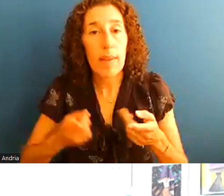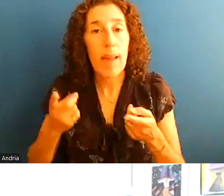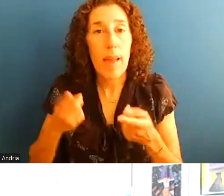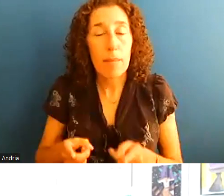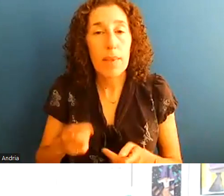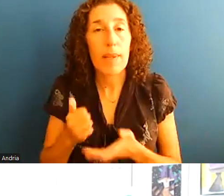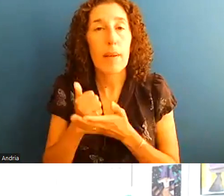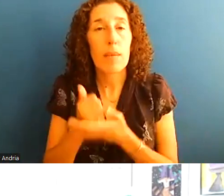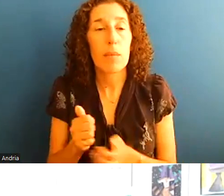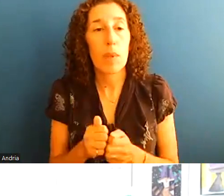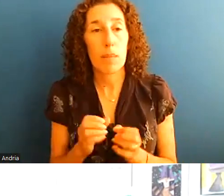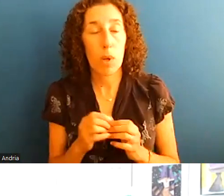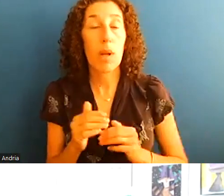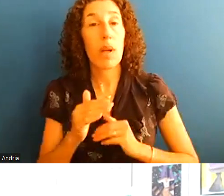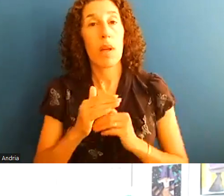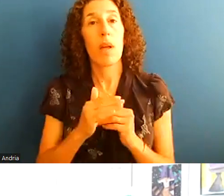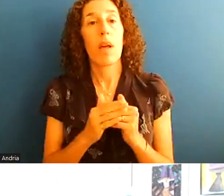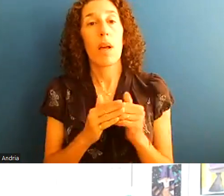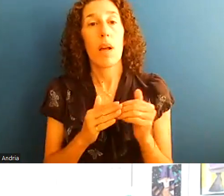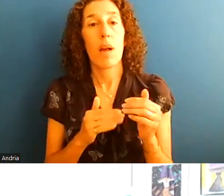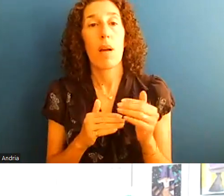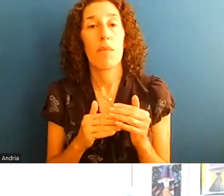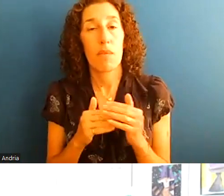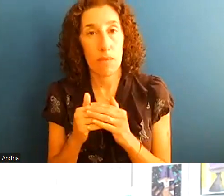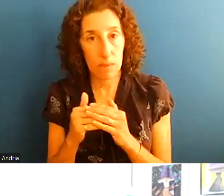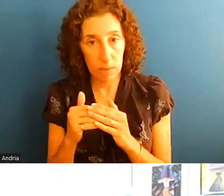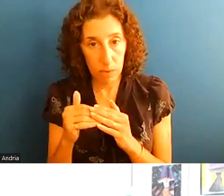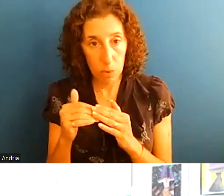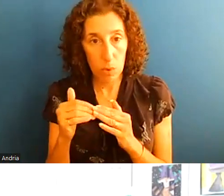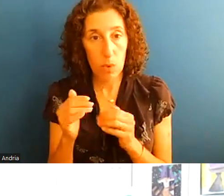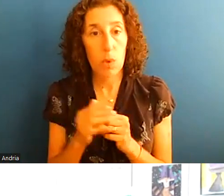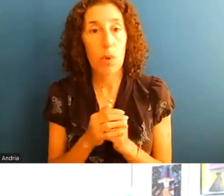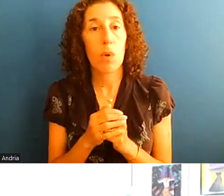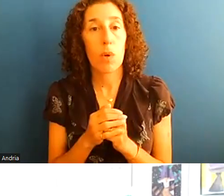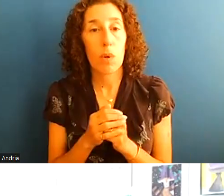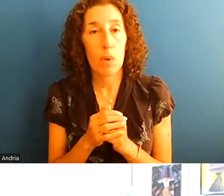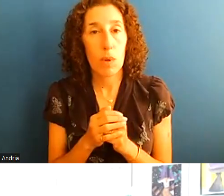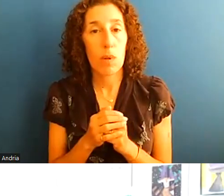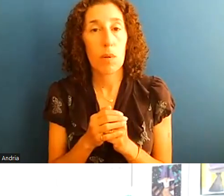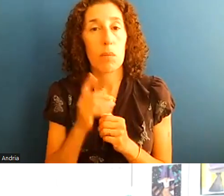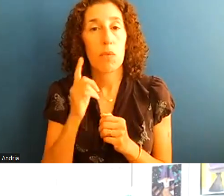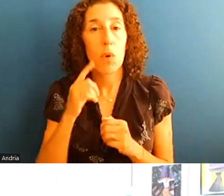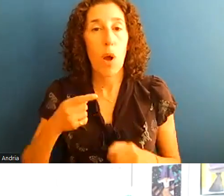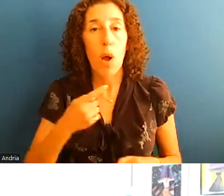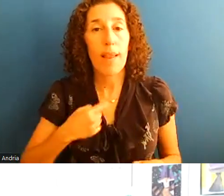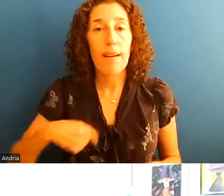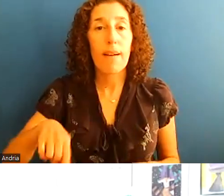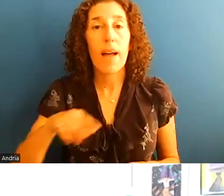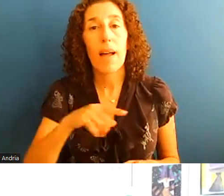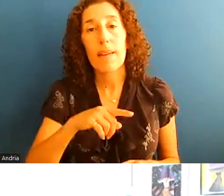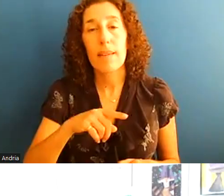with, the different handoffs that are happening, because it's quite a few between all of us, all of our hands in the pot.